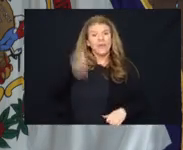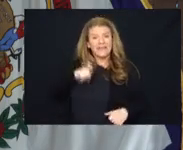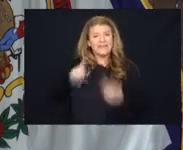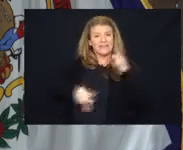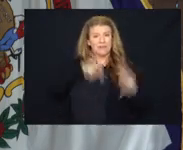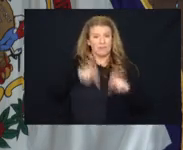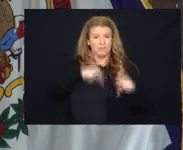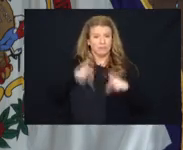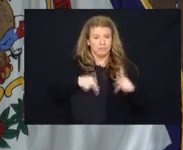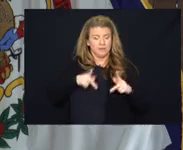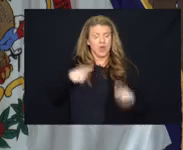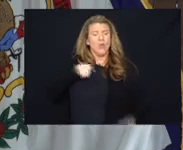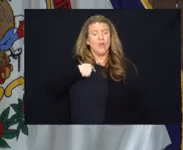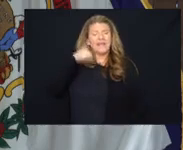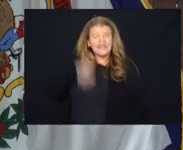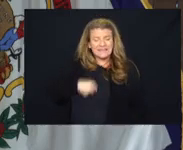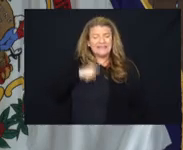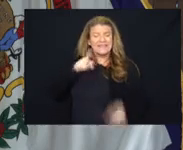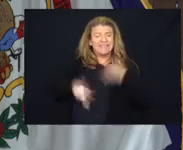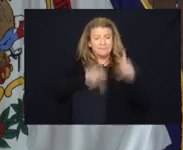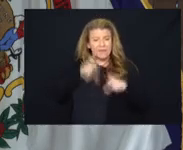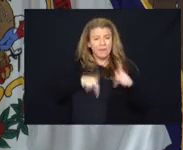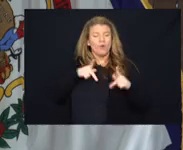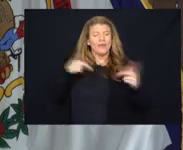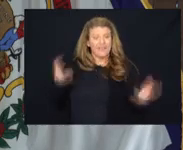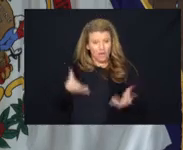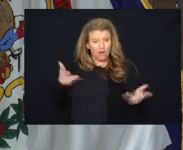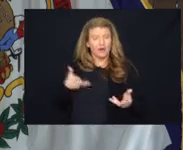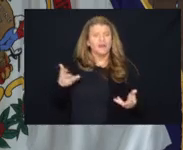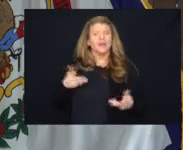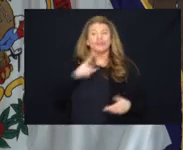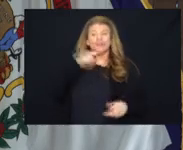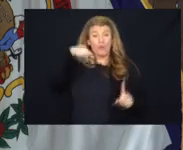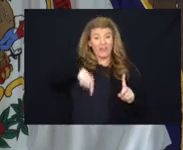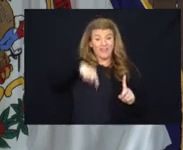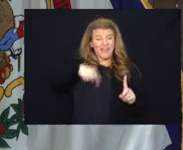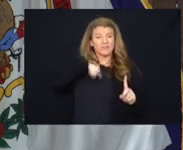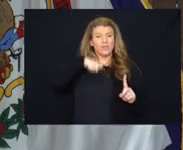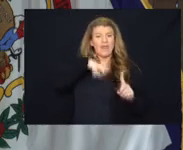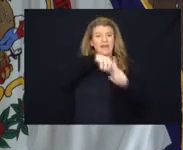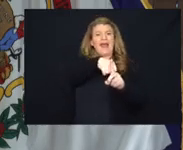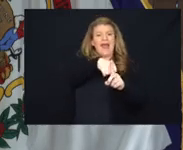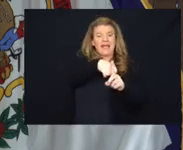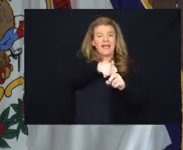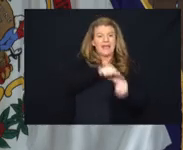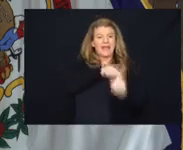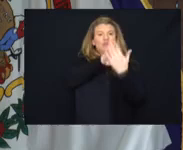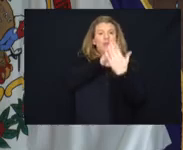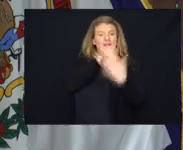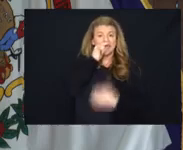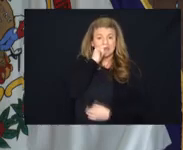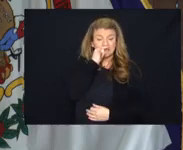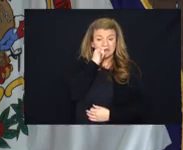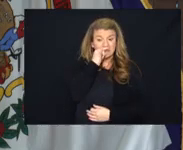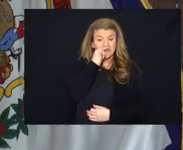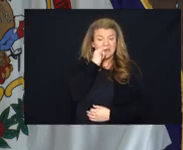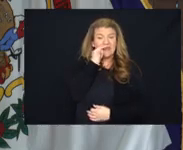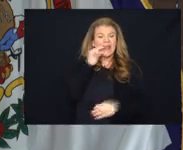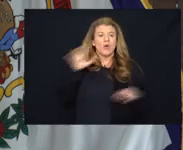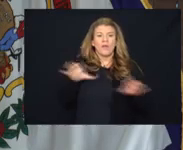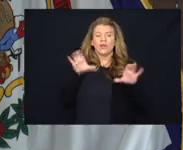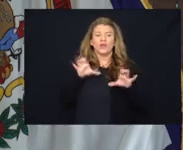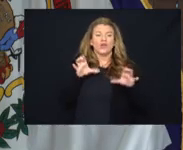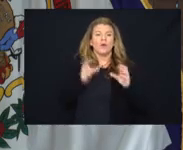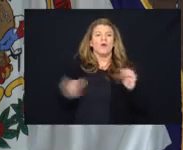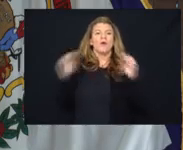back. We need them back in every way. And so with this, we can attack and we can address our kids, and we can do